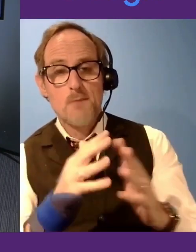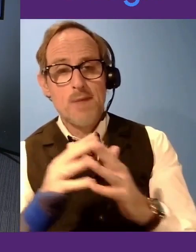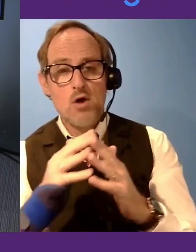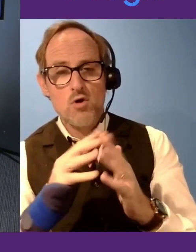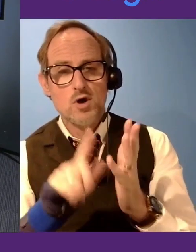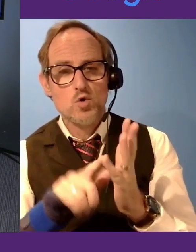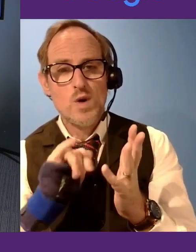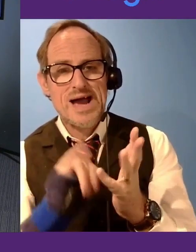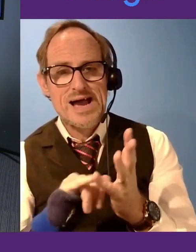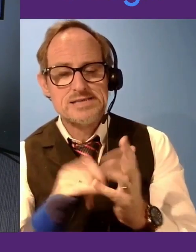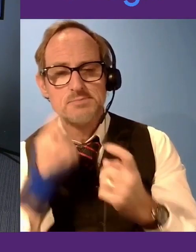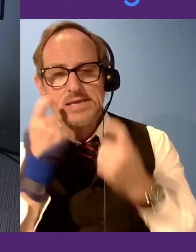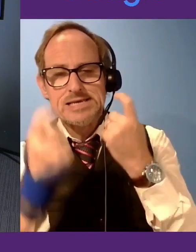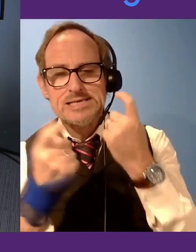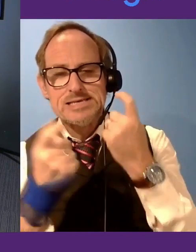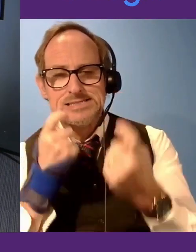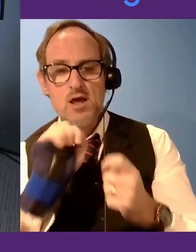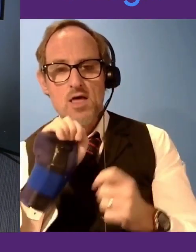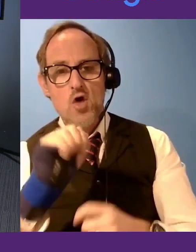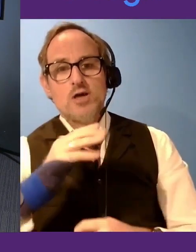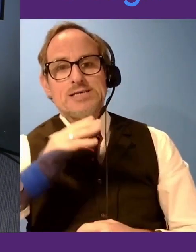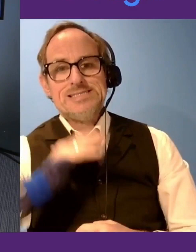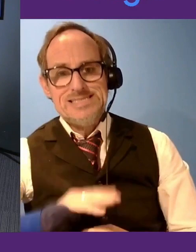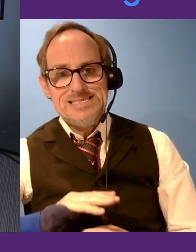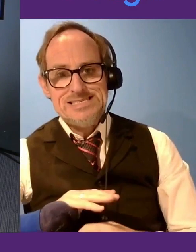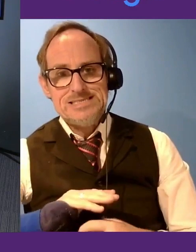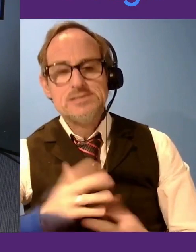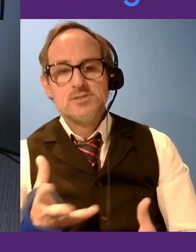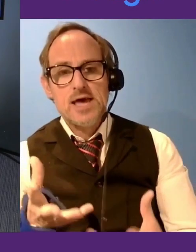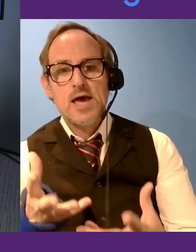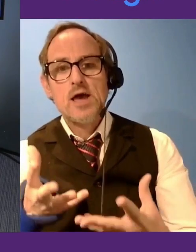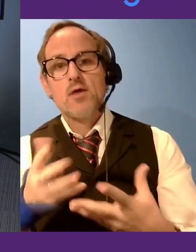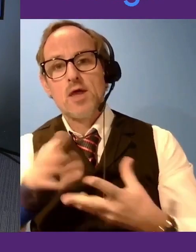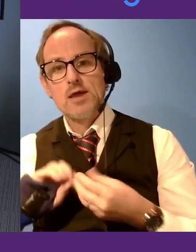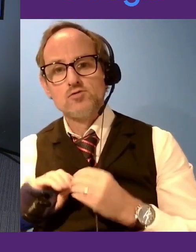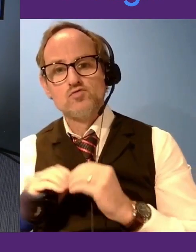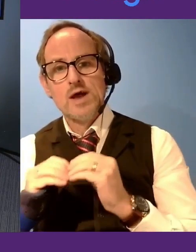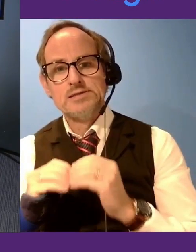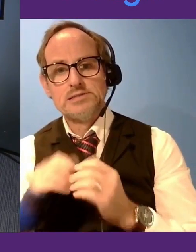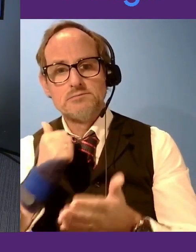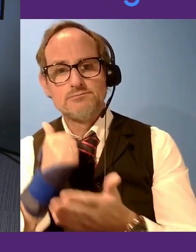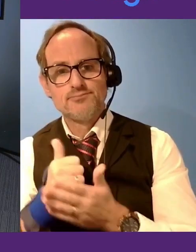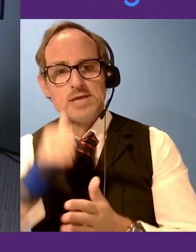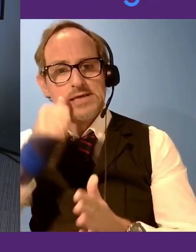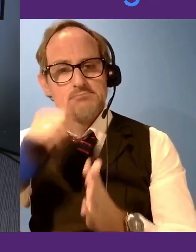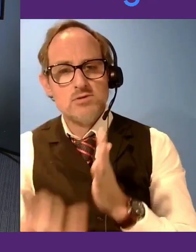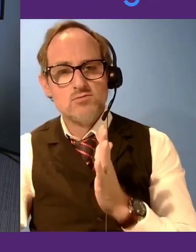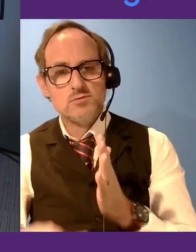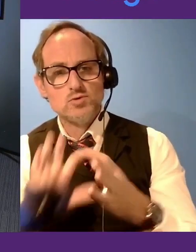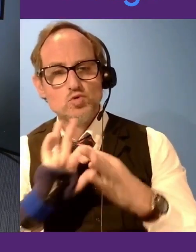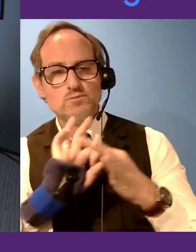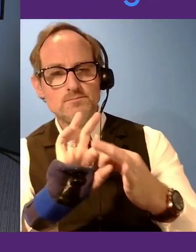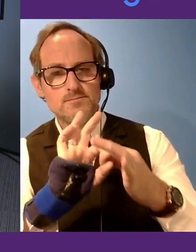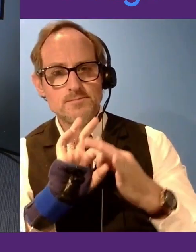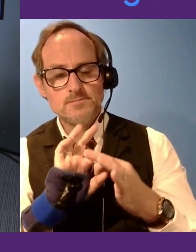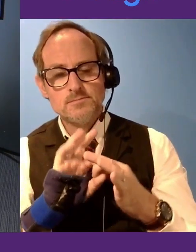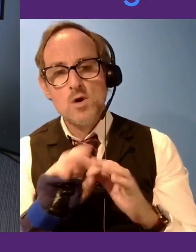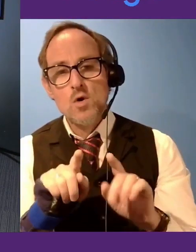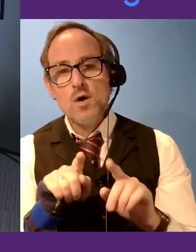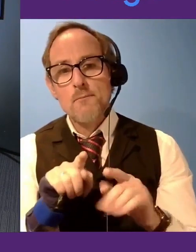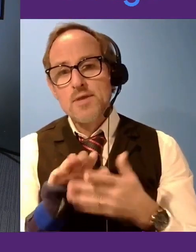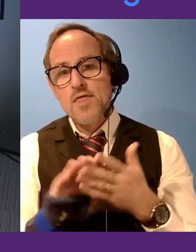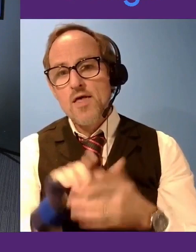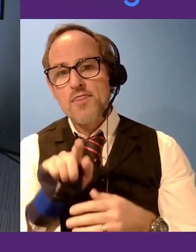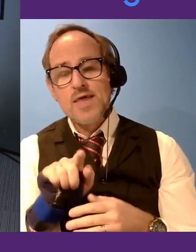audience specifically, then you can really create a really great experience. And then what we find by providing that as an option within our